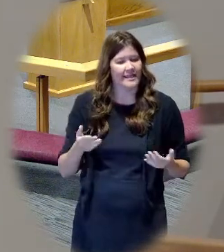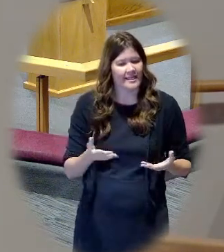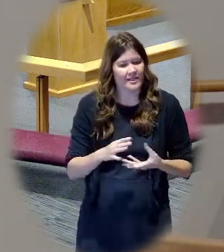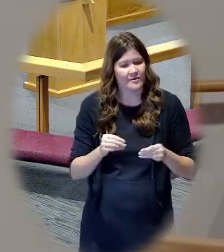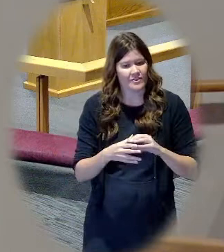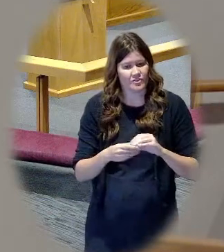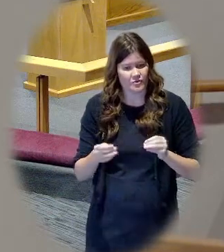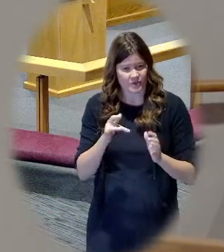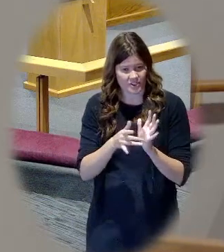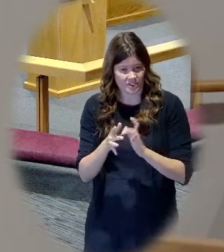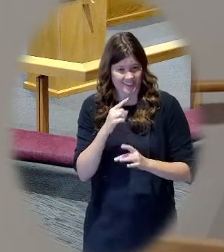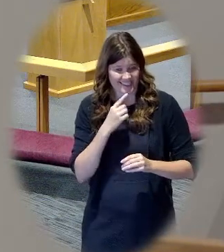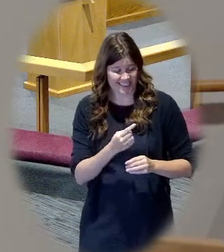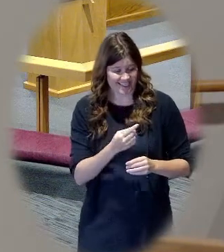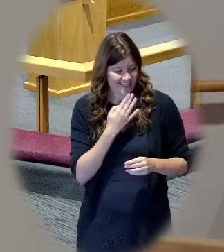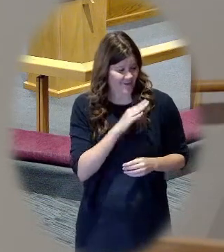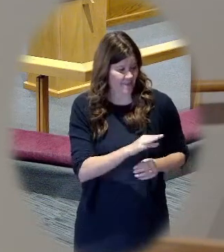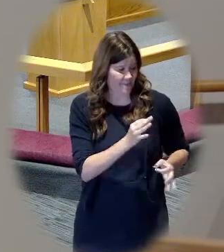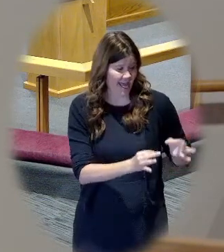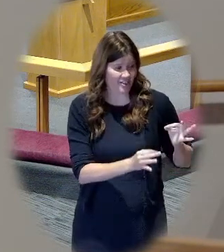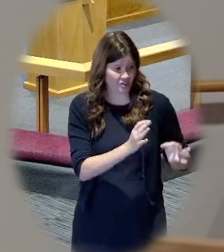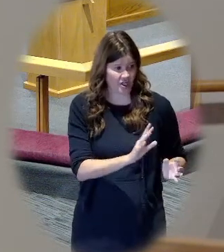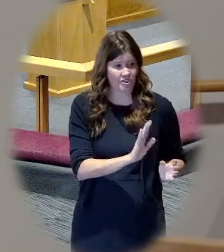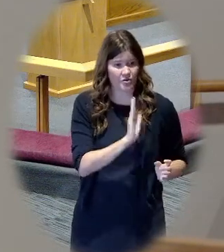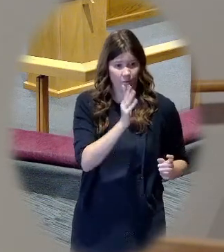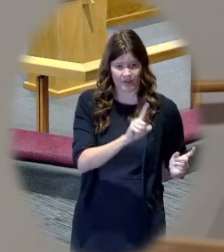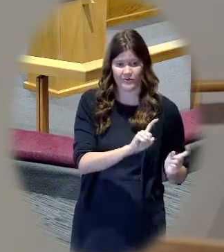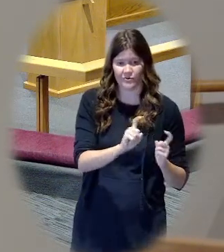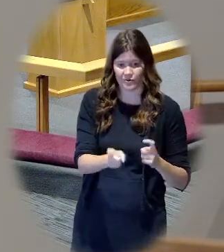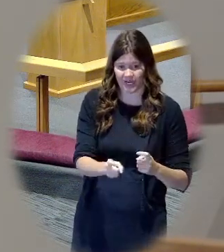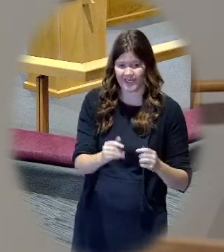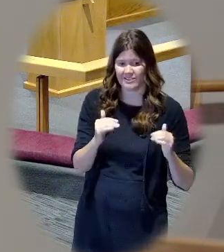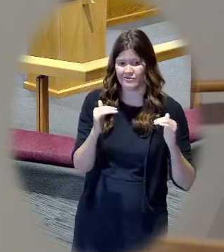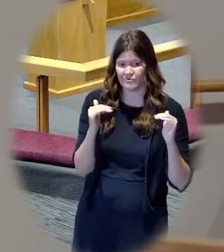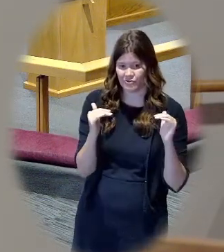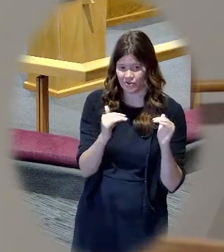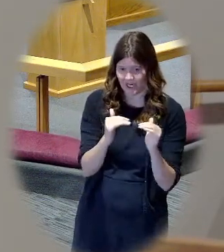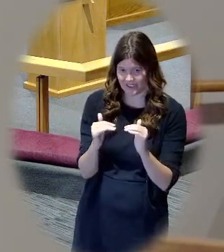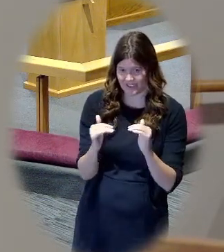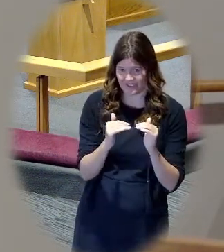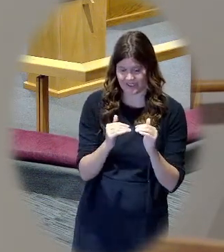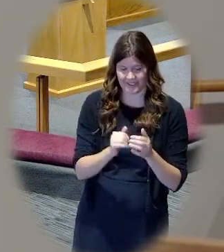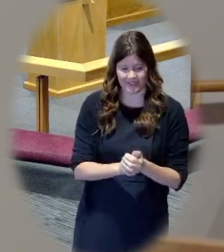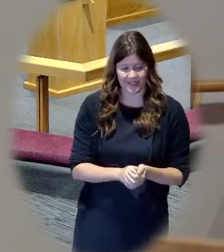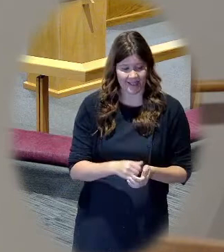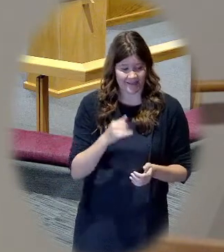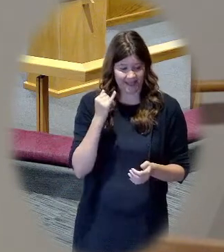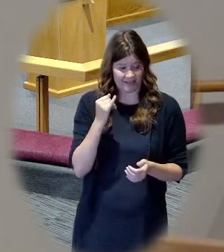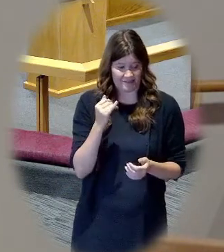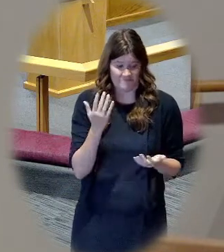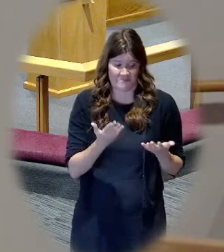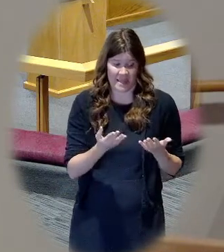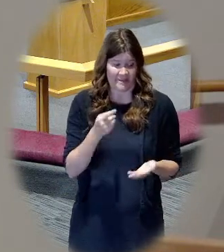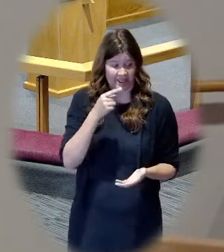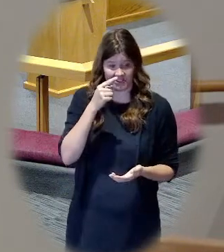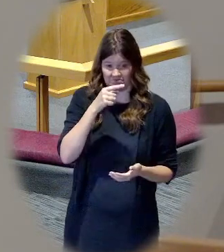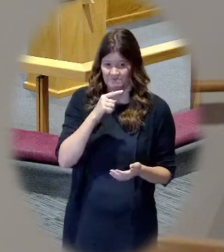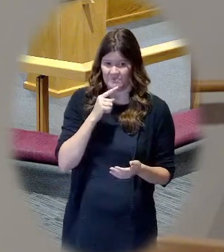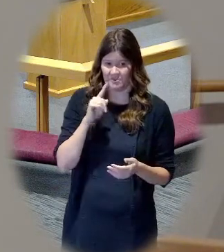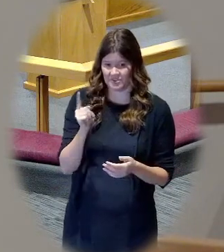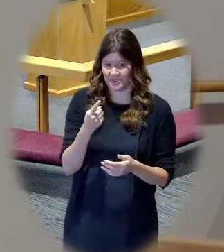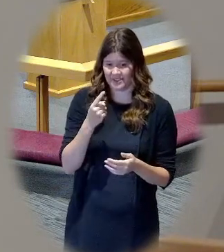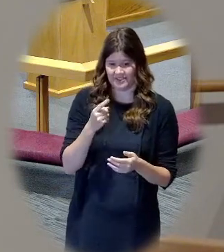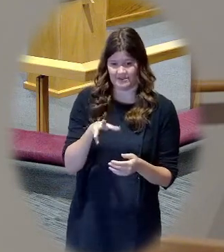the crooked judge will eventually give her justice. That what she is asking for, if for no other reason than to shut her up.